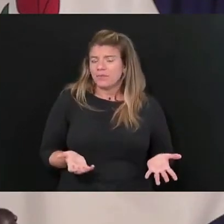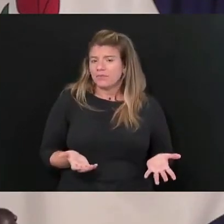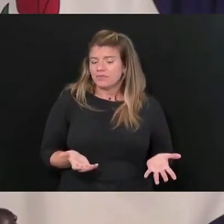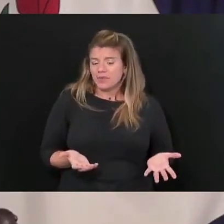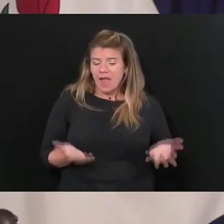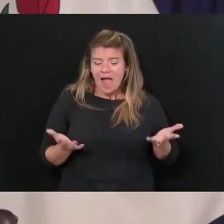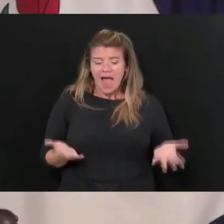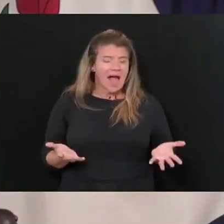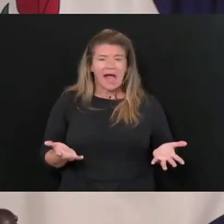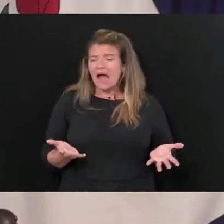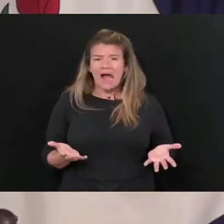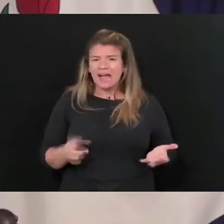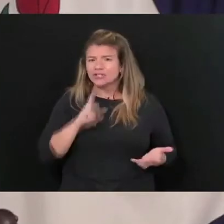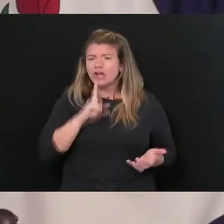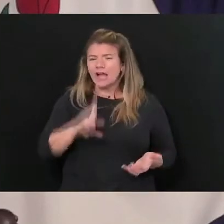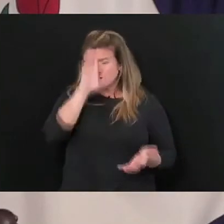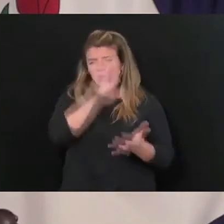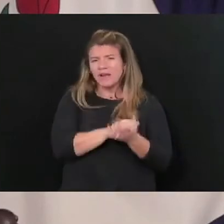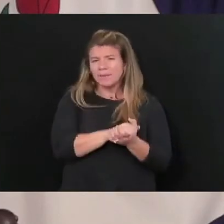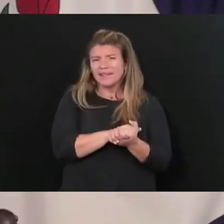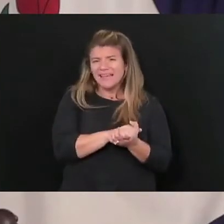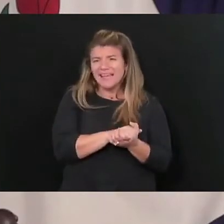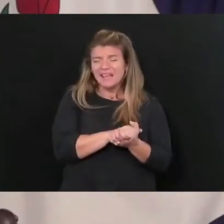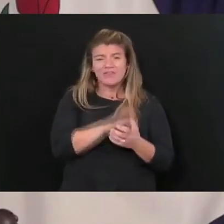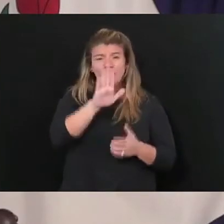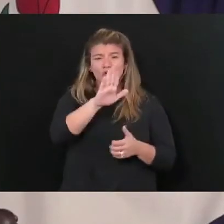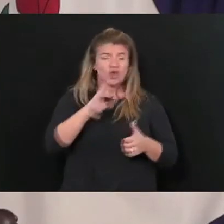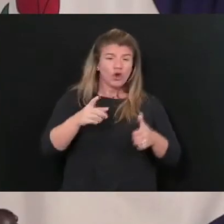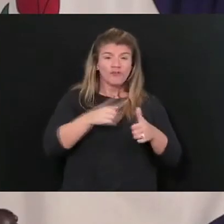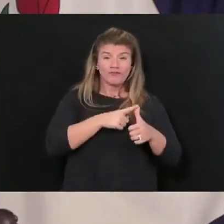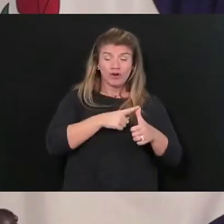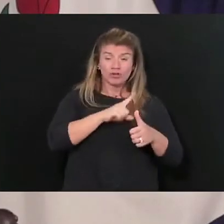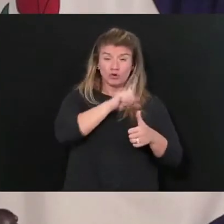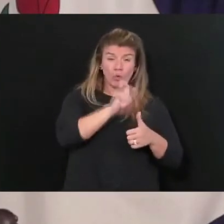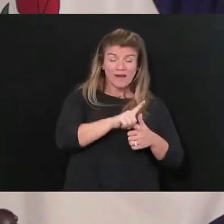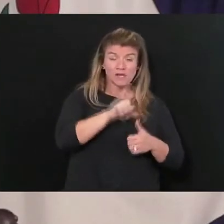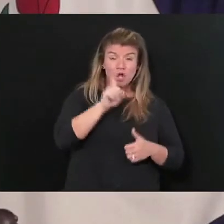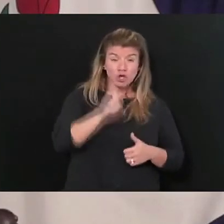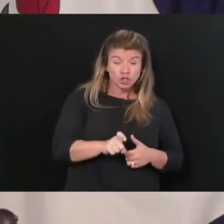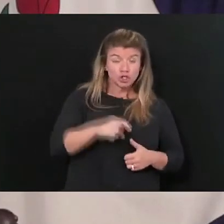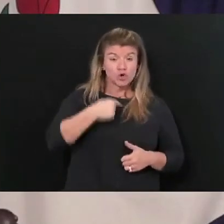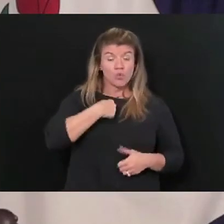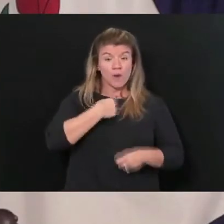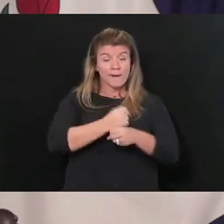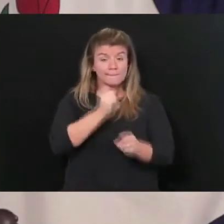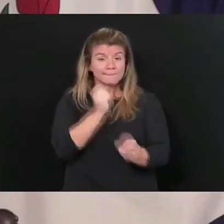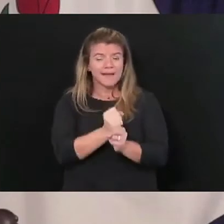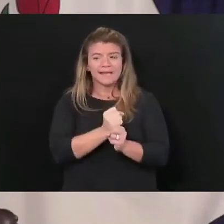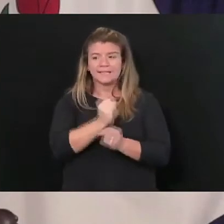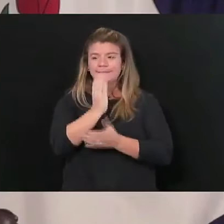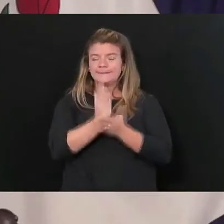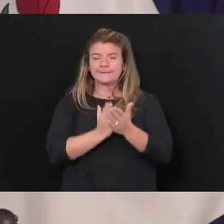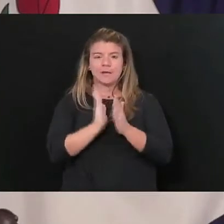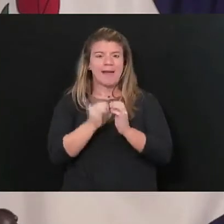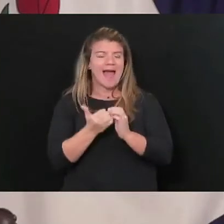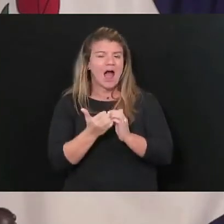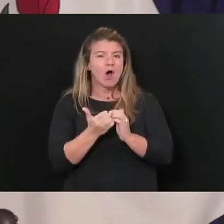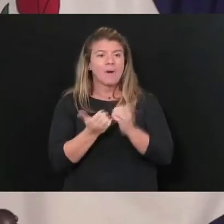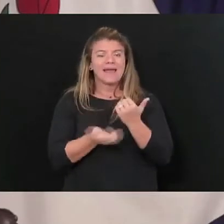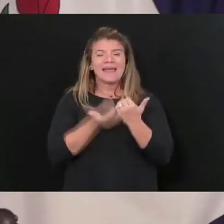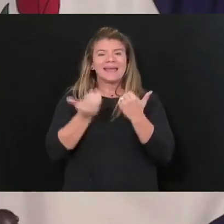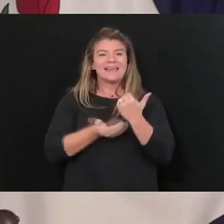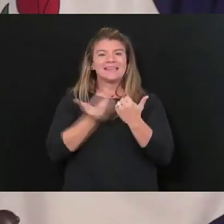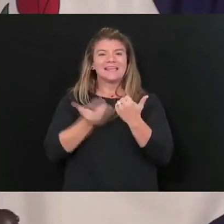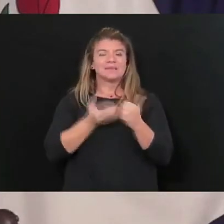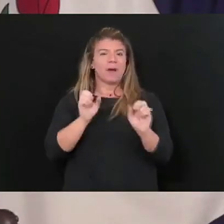I just believe that the first part of your question, should we make it some way as easy as